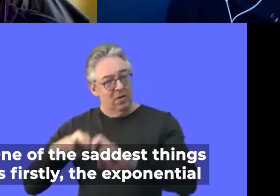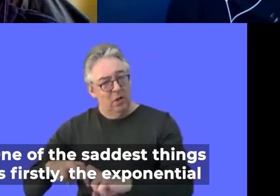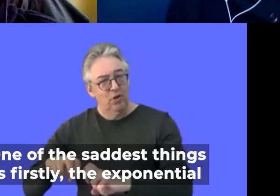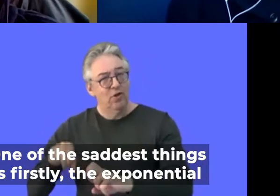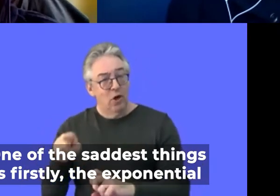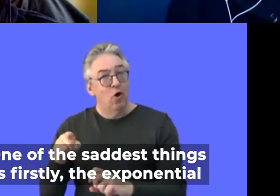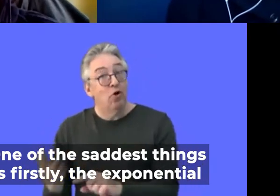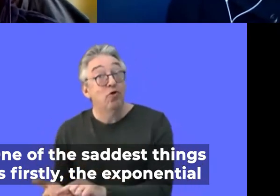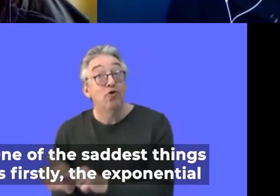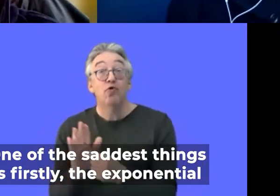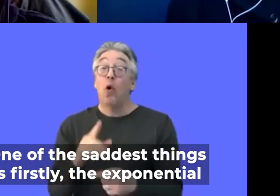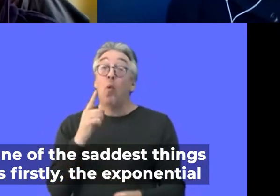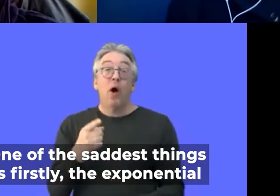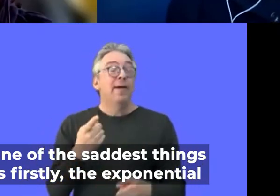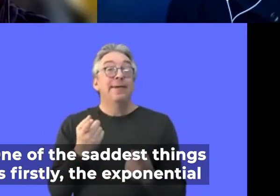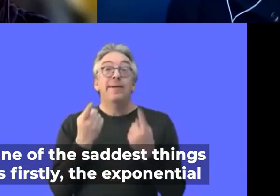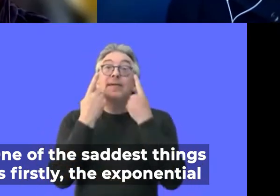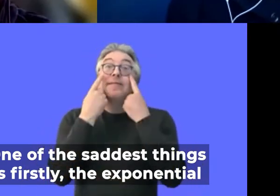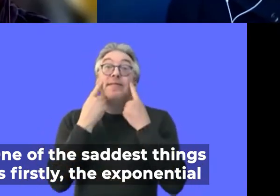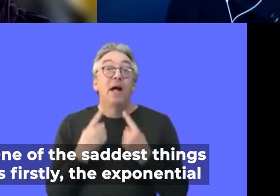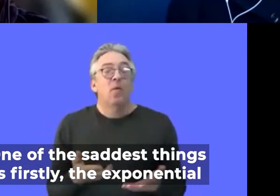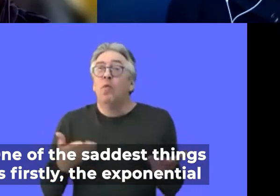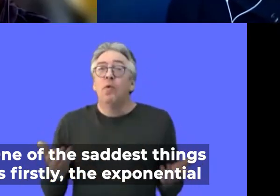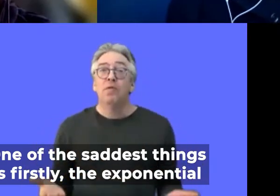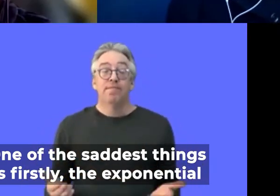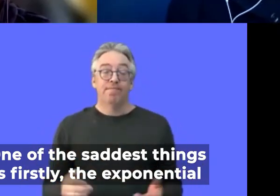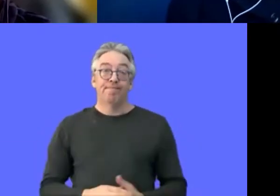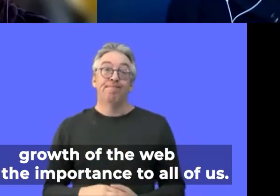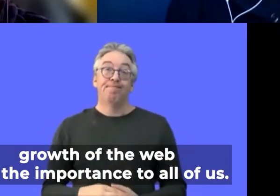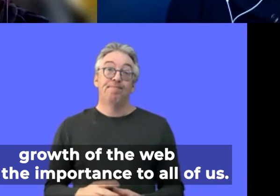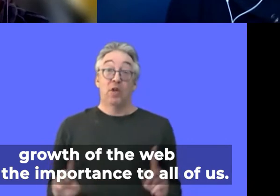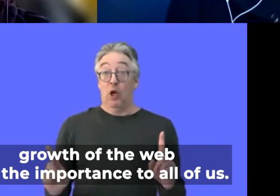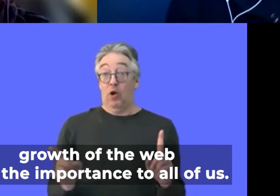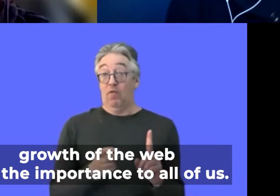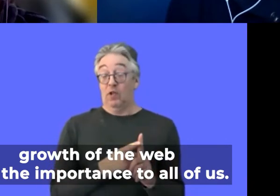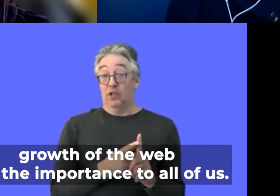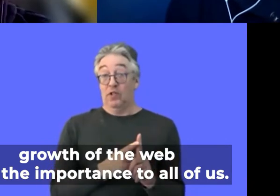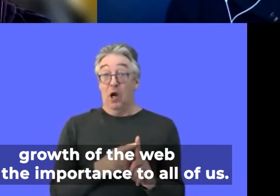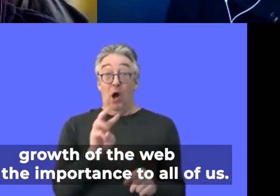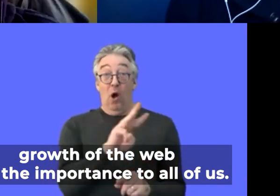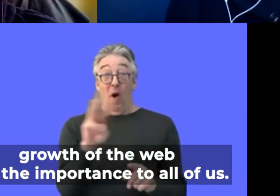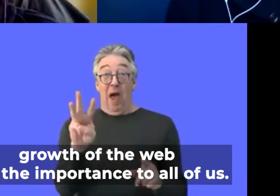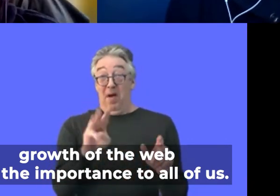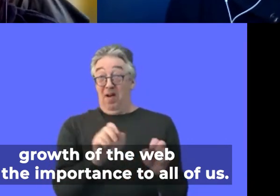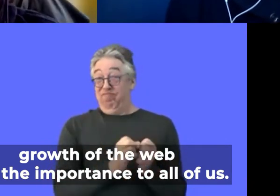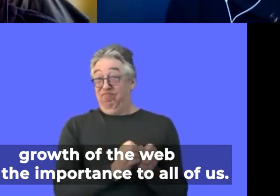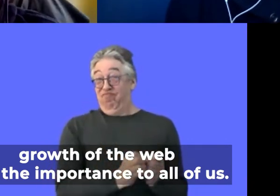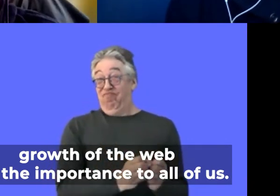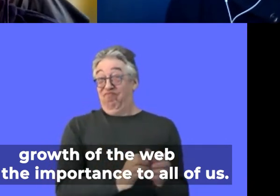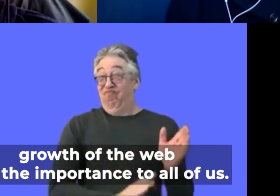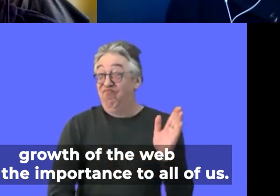one of the saddest things is, firstly, the exponential growth of the web and